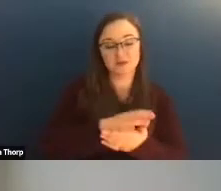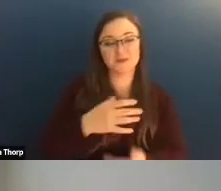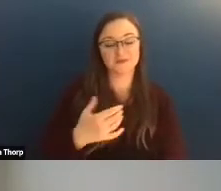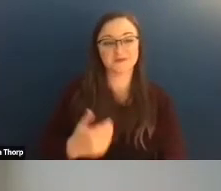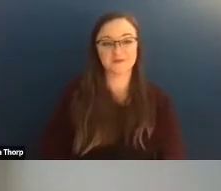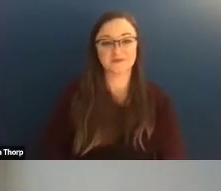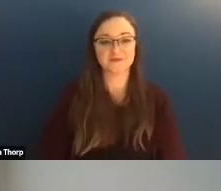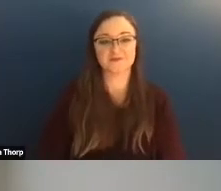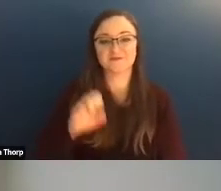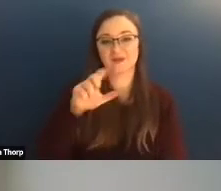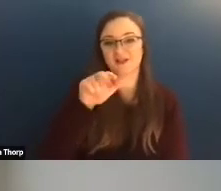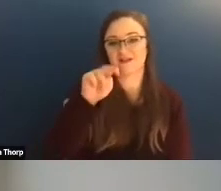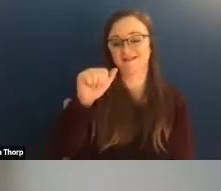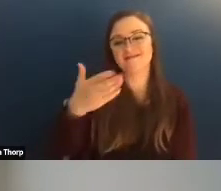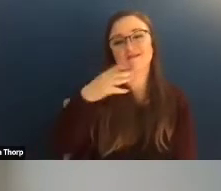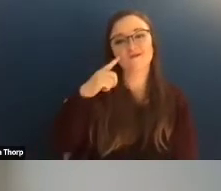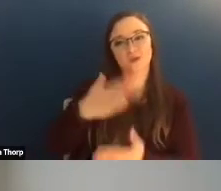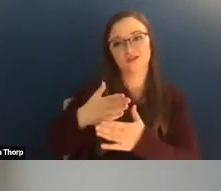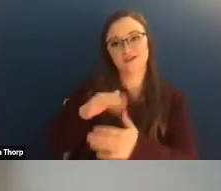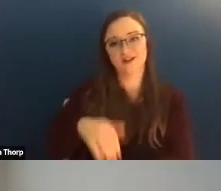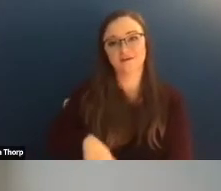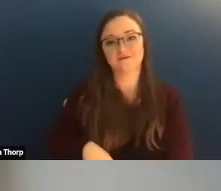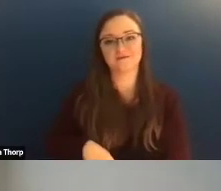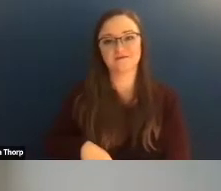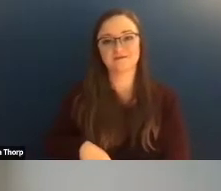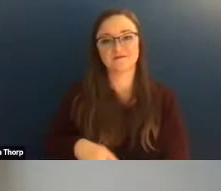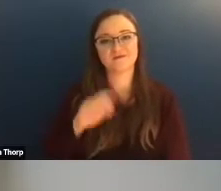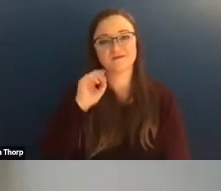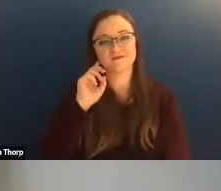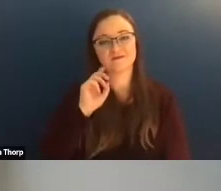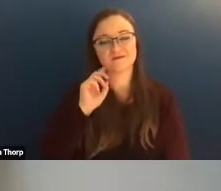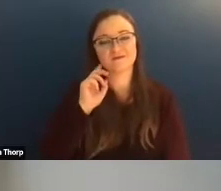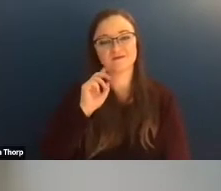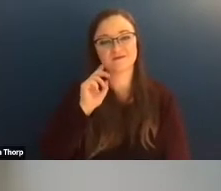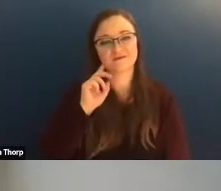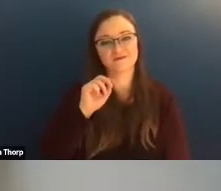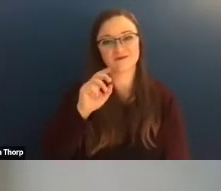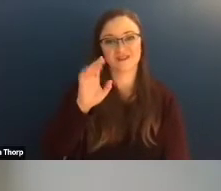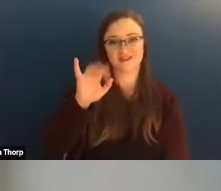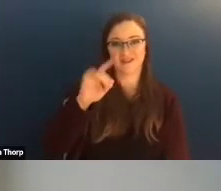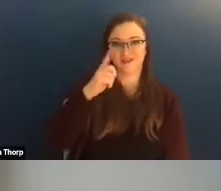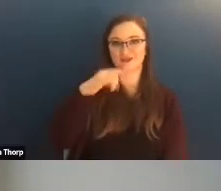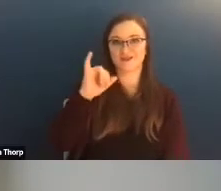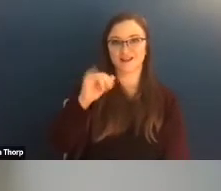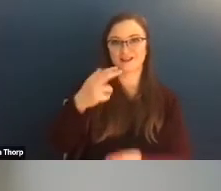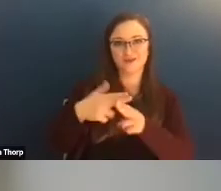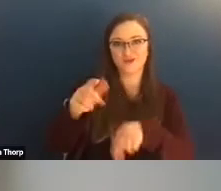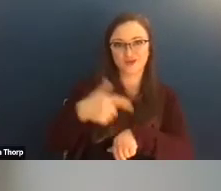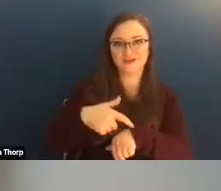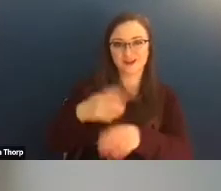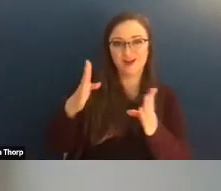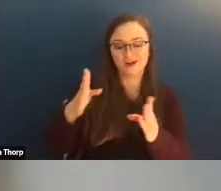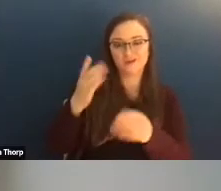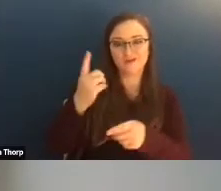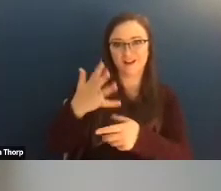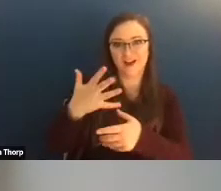Fantastic. Thank you for sharing that. That looks like a short period of time, but that can change your perspective, right? Anyone